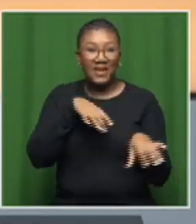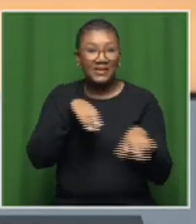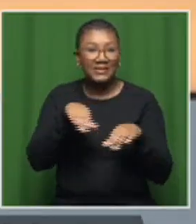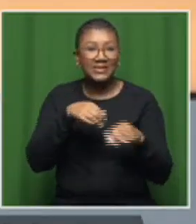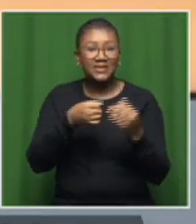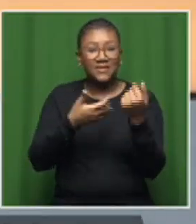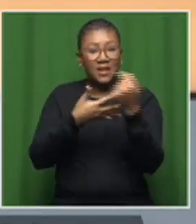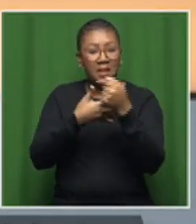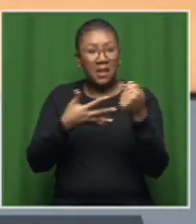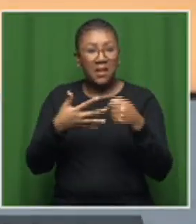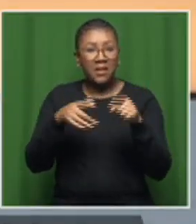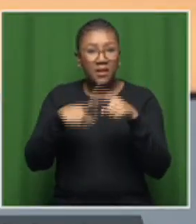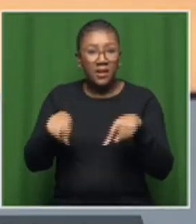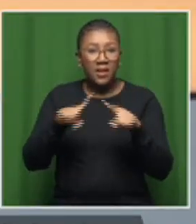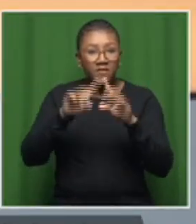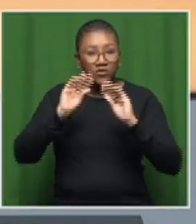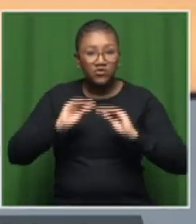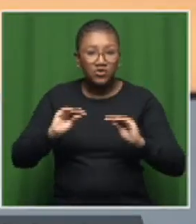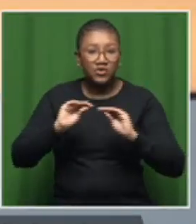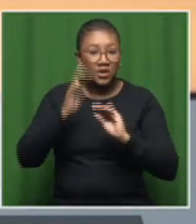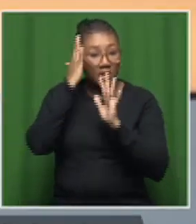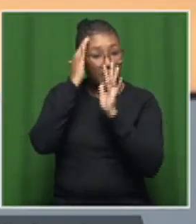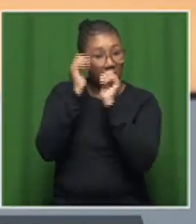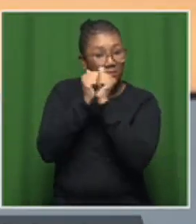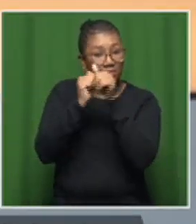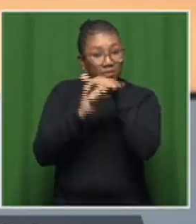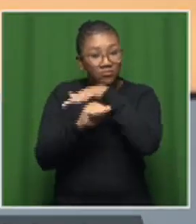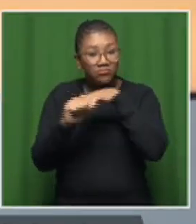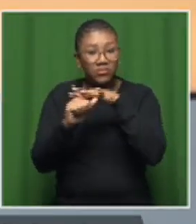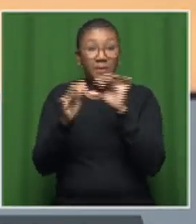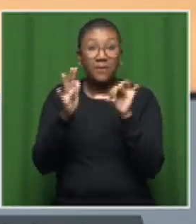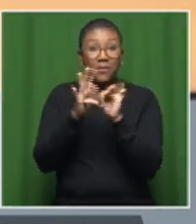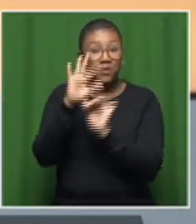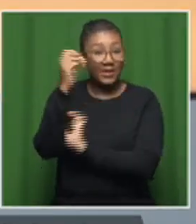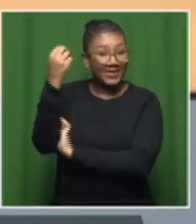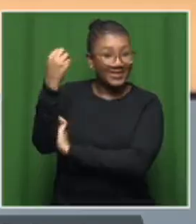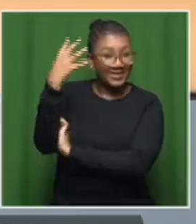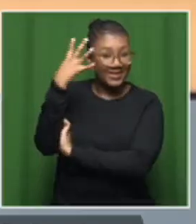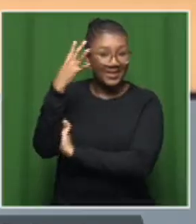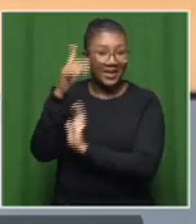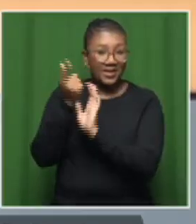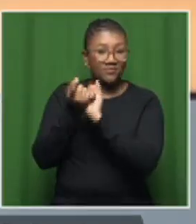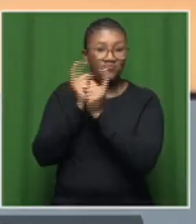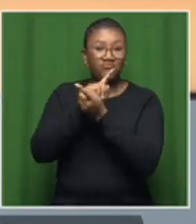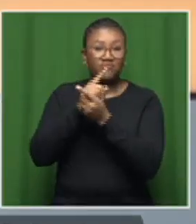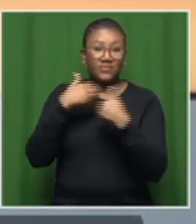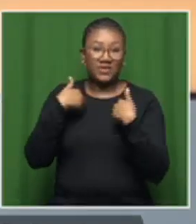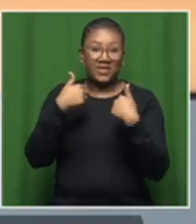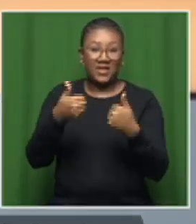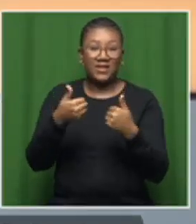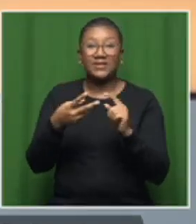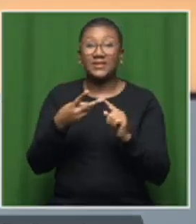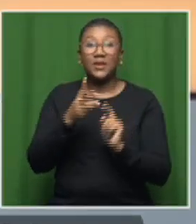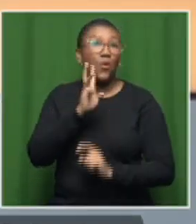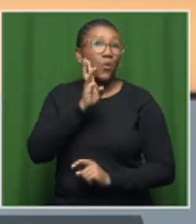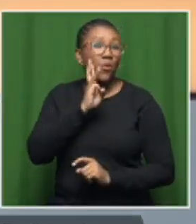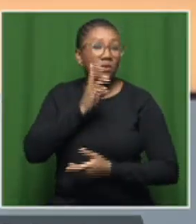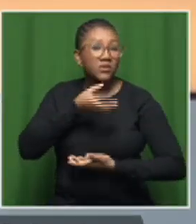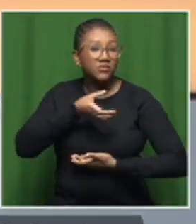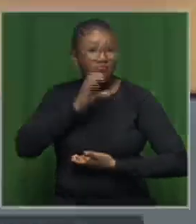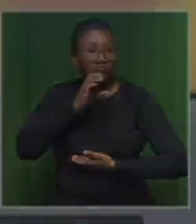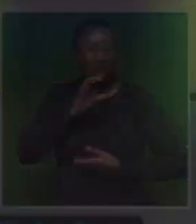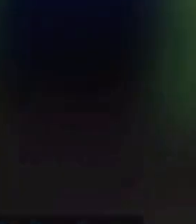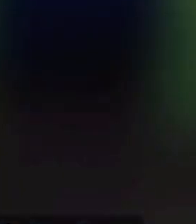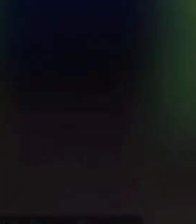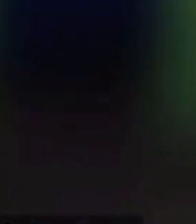how their brains flourish when given the right elements, including sunlight, which is exposure to positive stimuli, water, hydration and some emotional